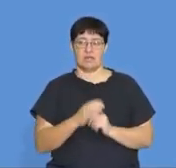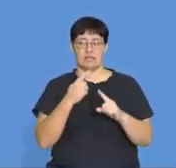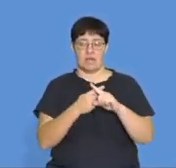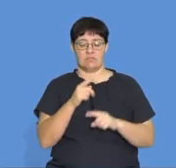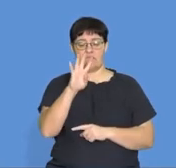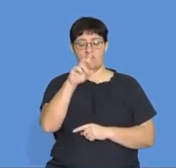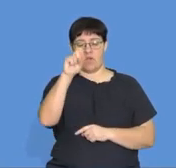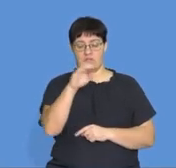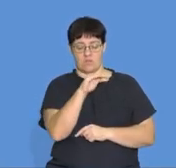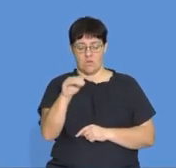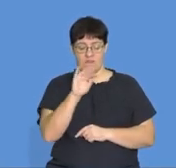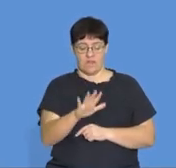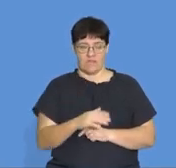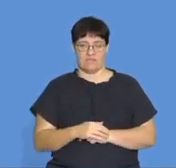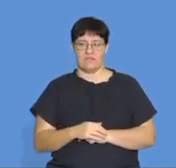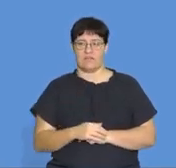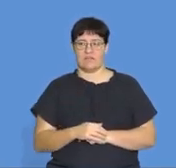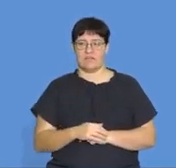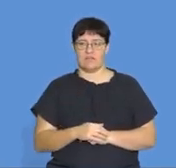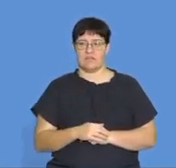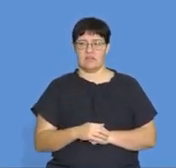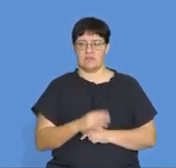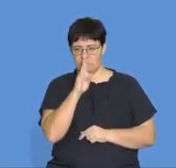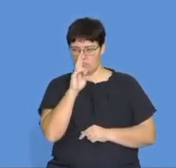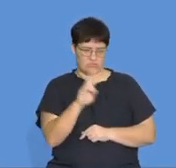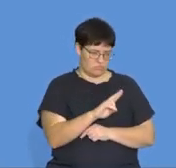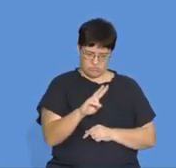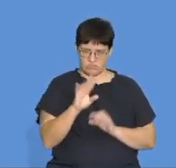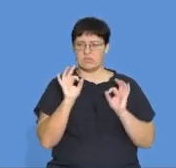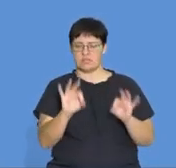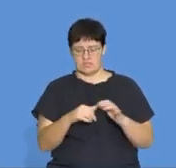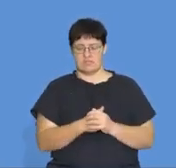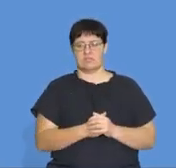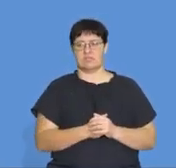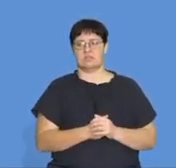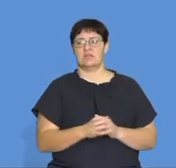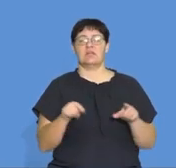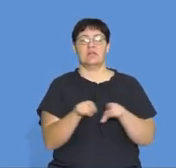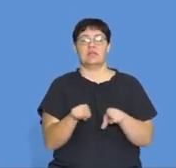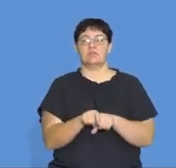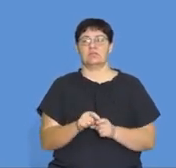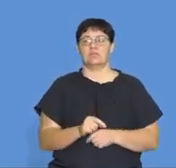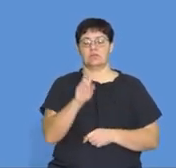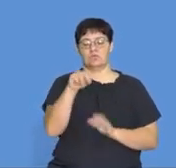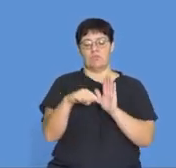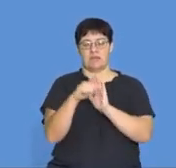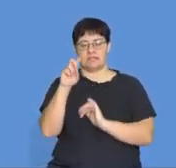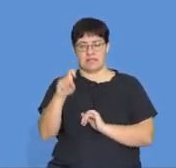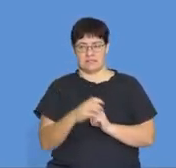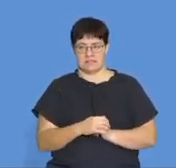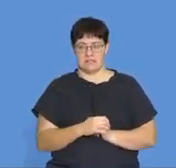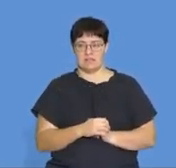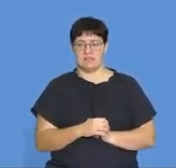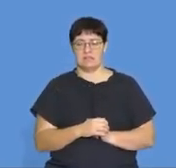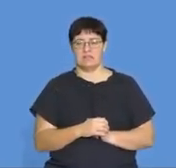by 4x over 5. Let me just verify. Yes, which is equals to 2 minus